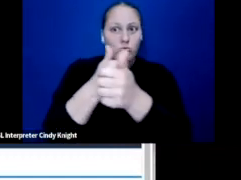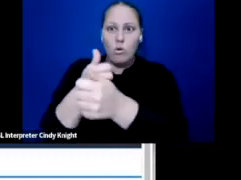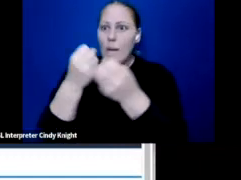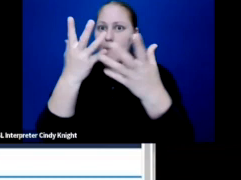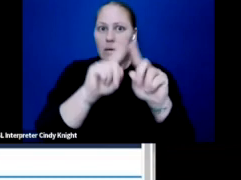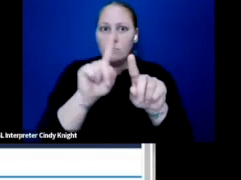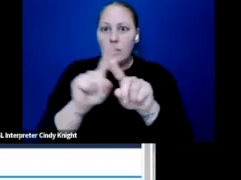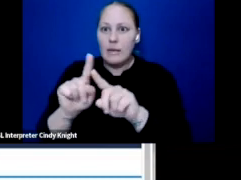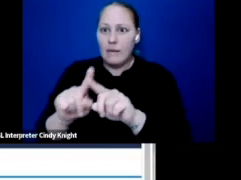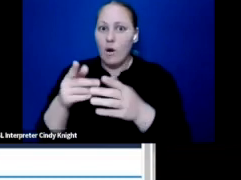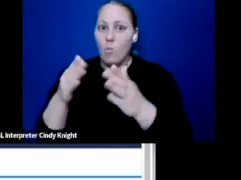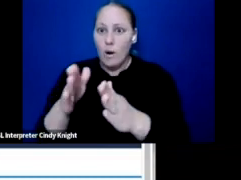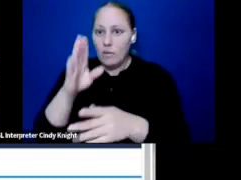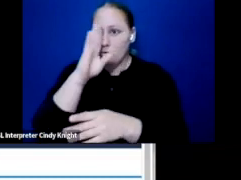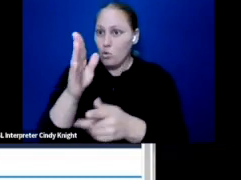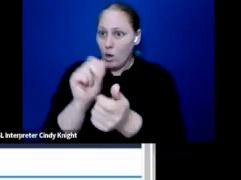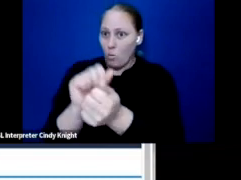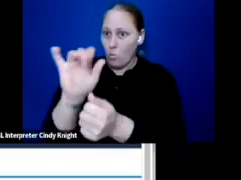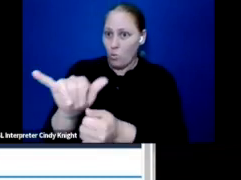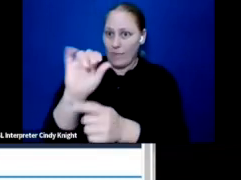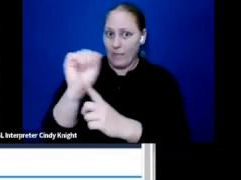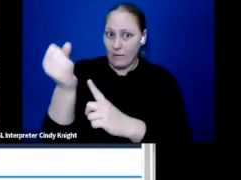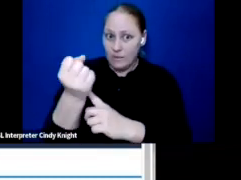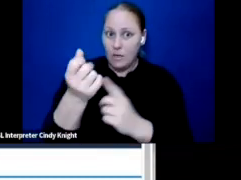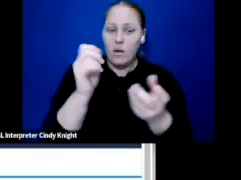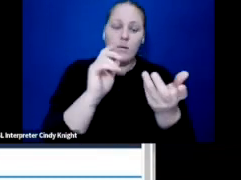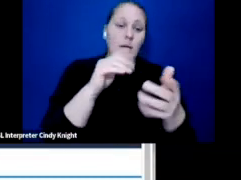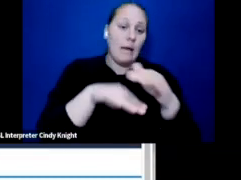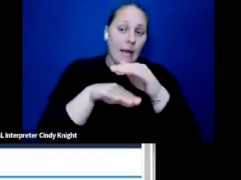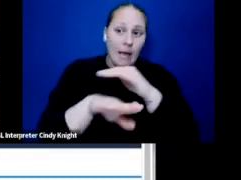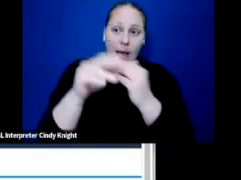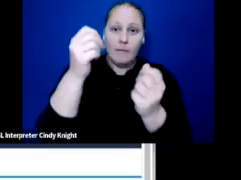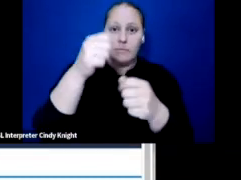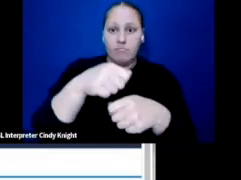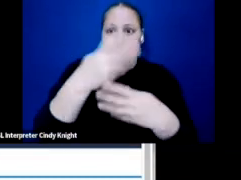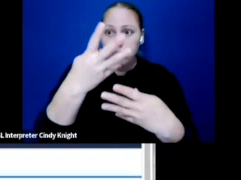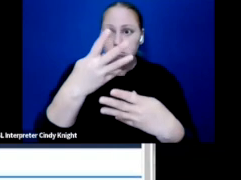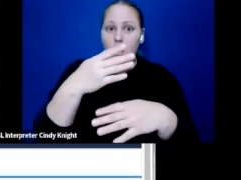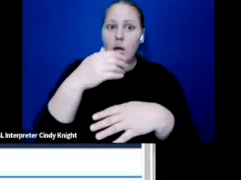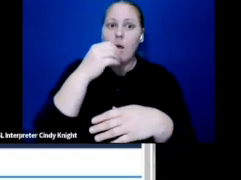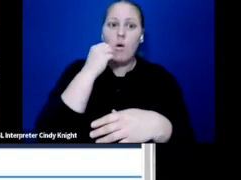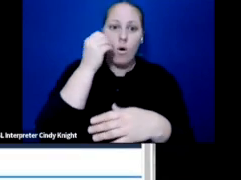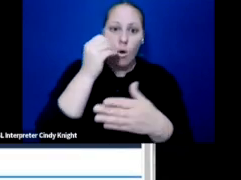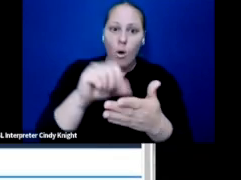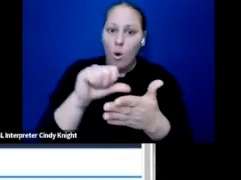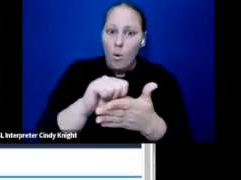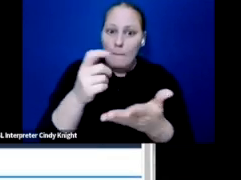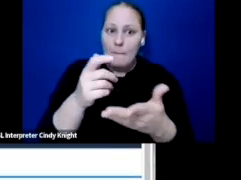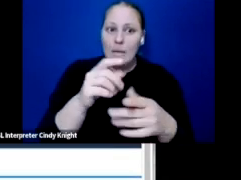reference it directly from the case that they had worked. They can access a list of follow-ups on their homepage. They can also have